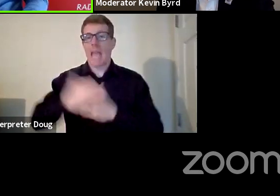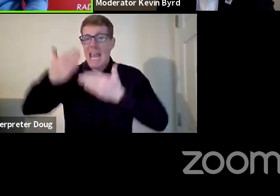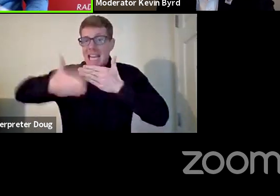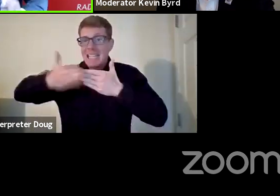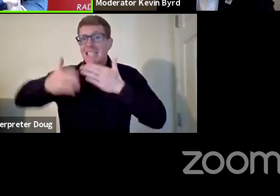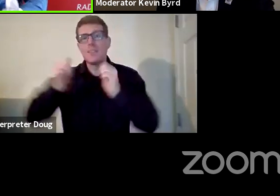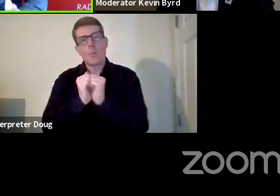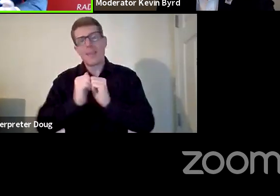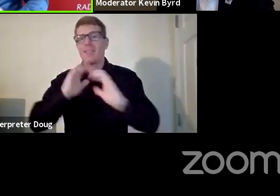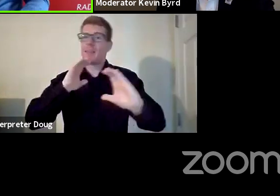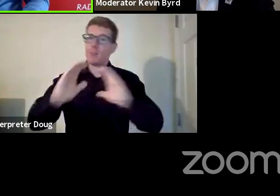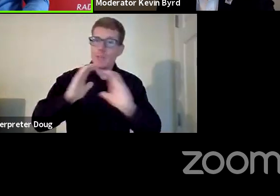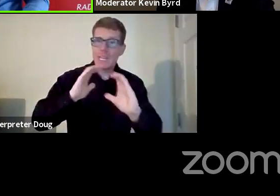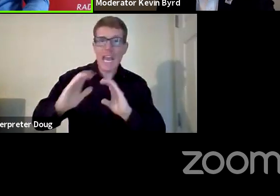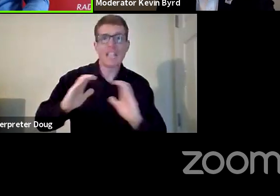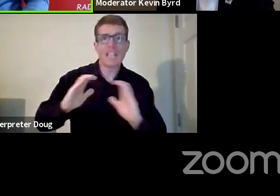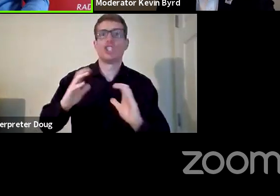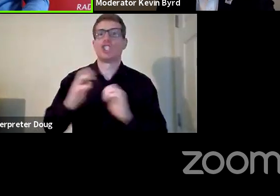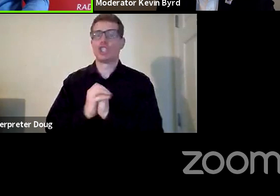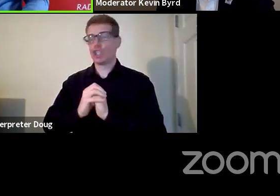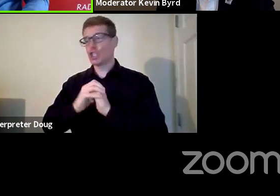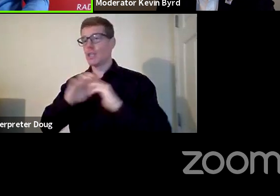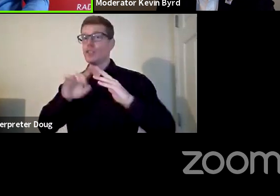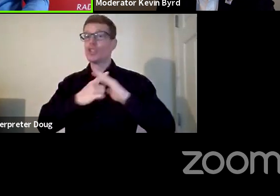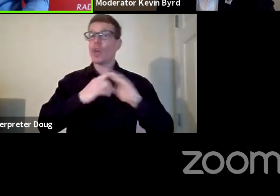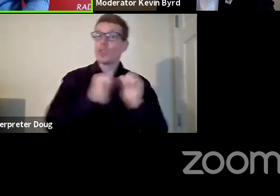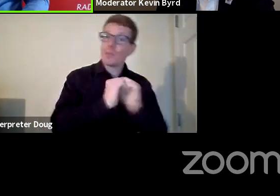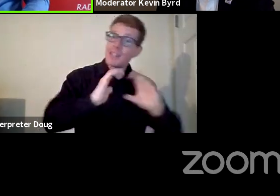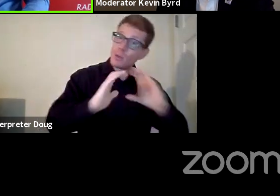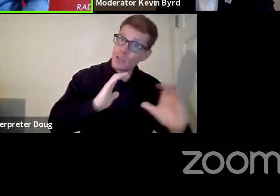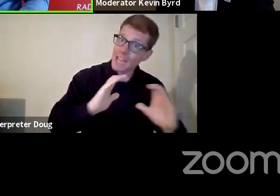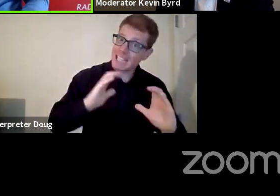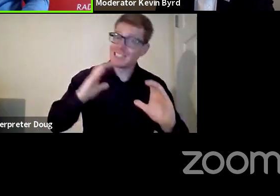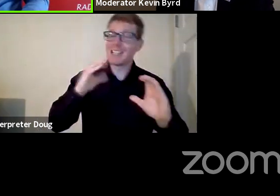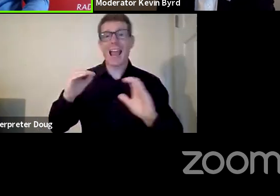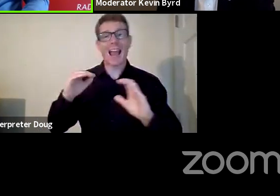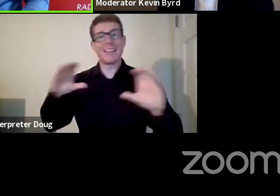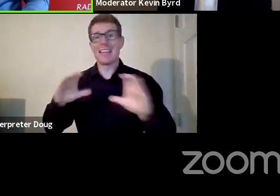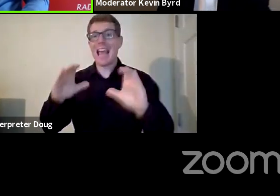communication and then the actions that will be taken as a part of it.